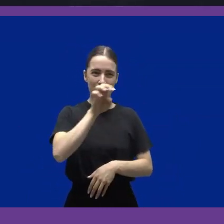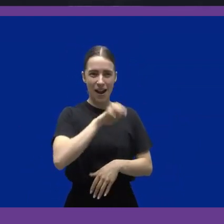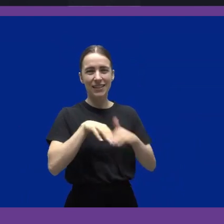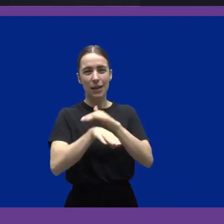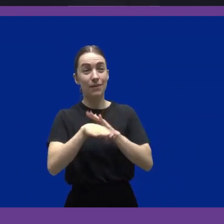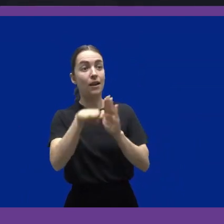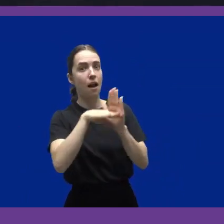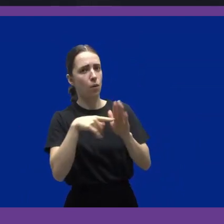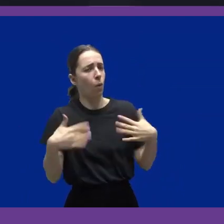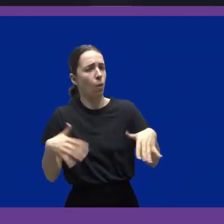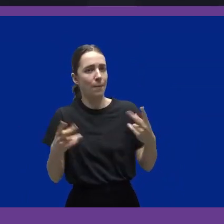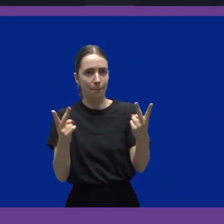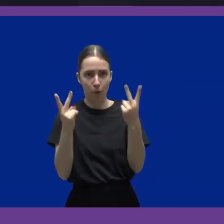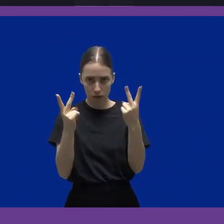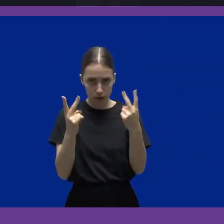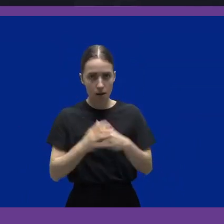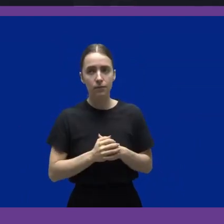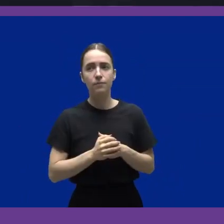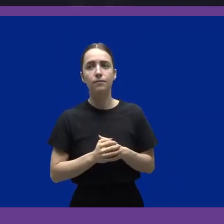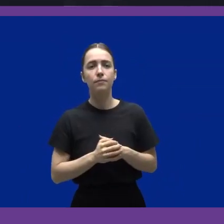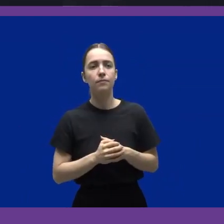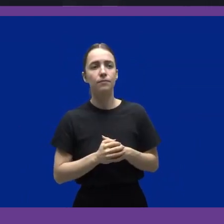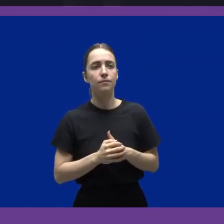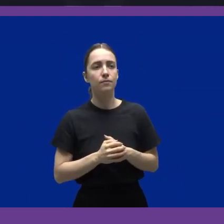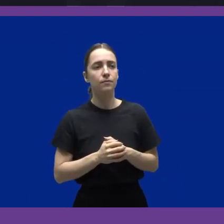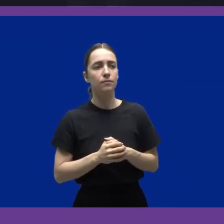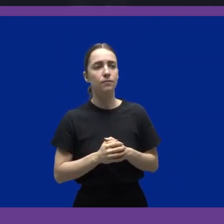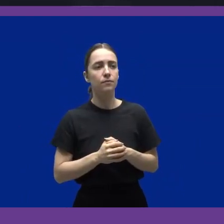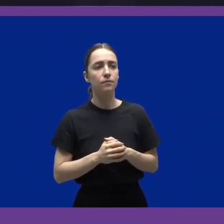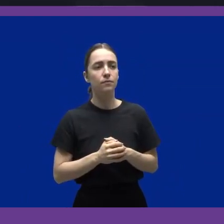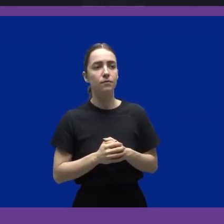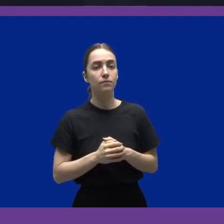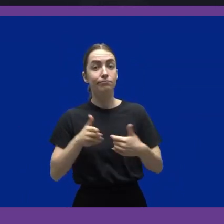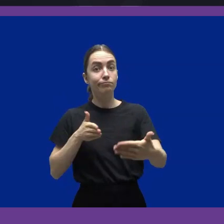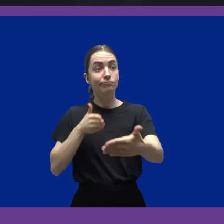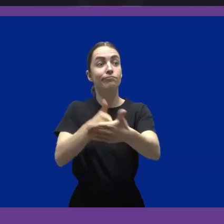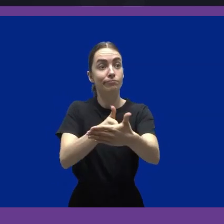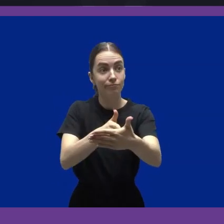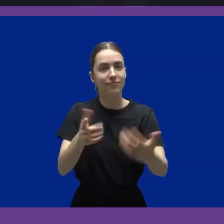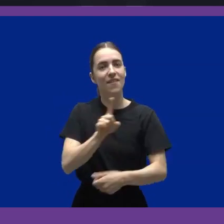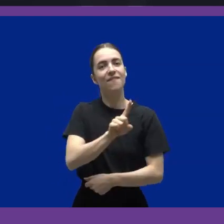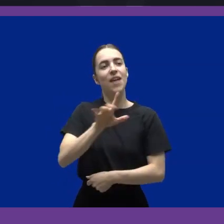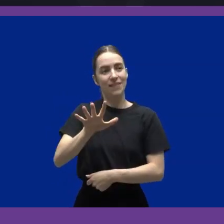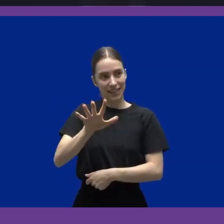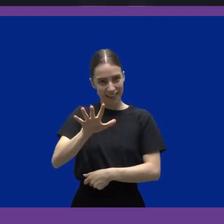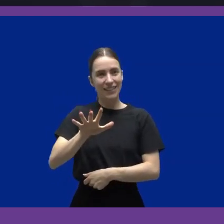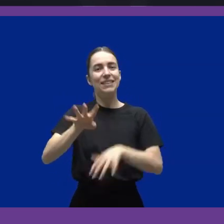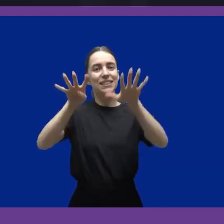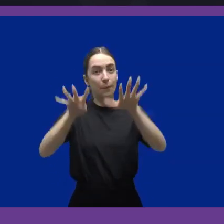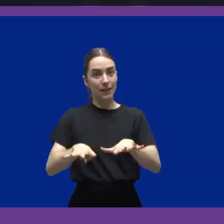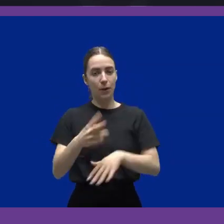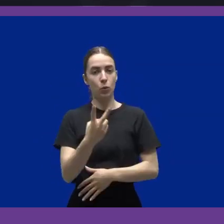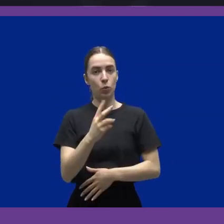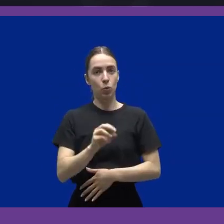and so the deadline is the 15th of September 2025. But also this